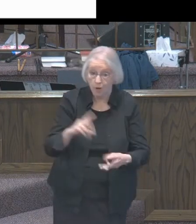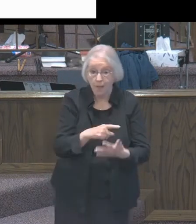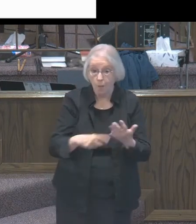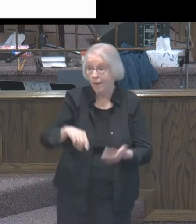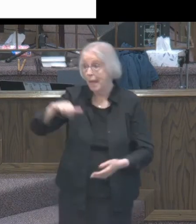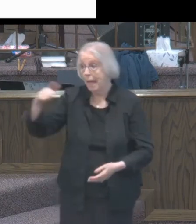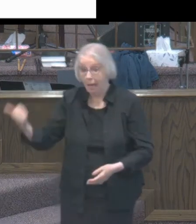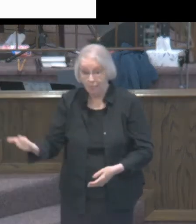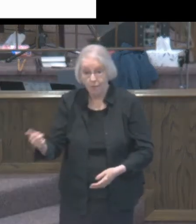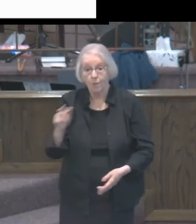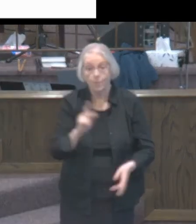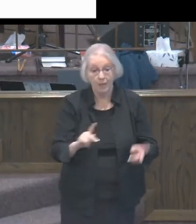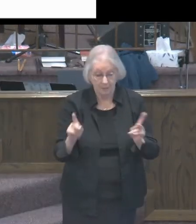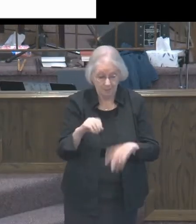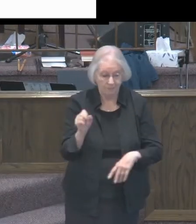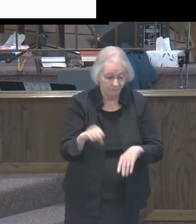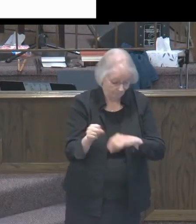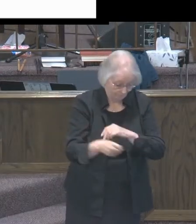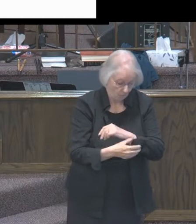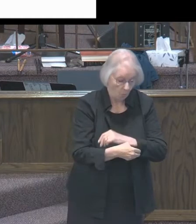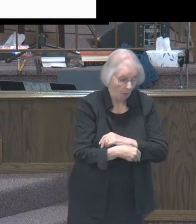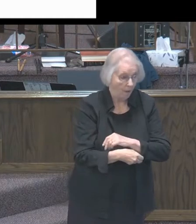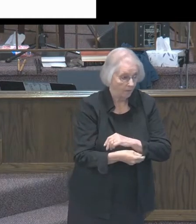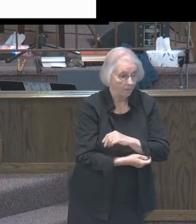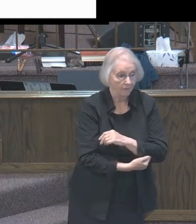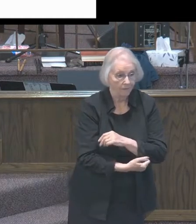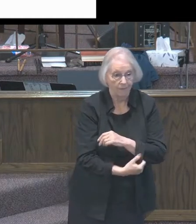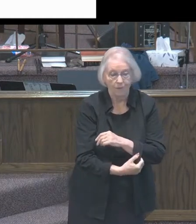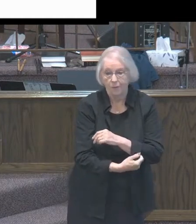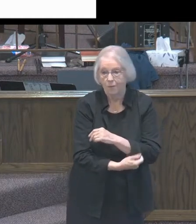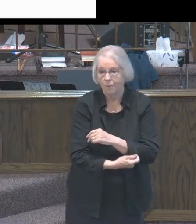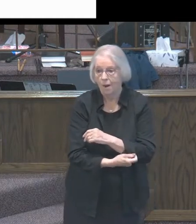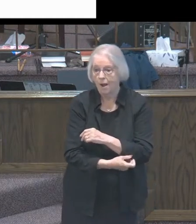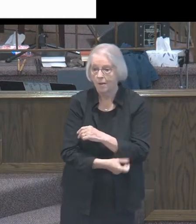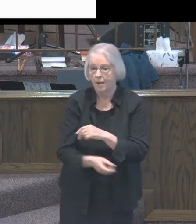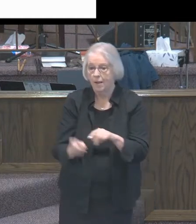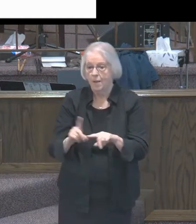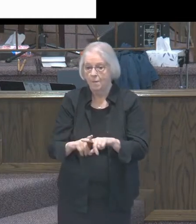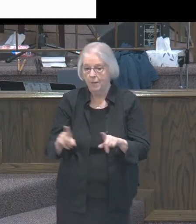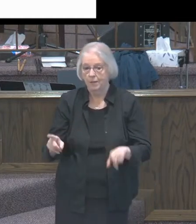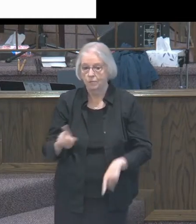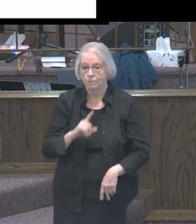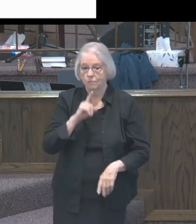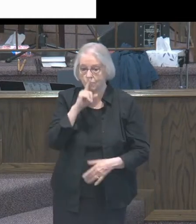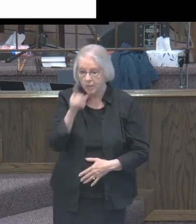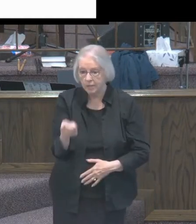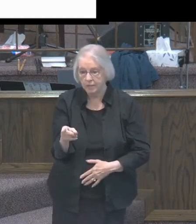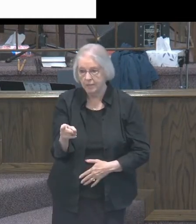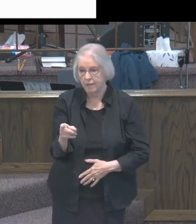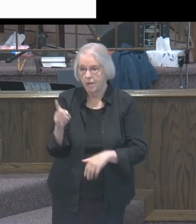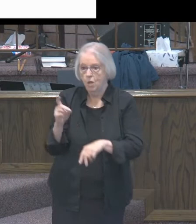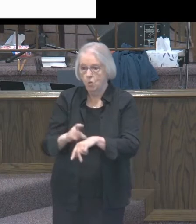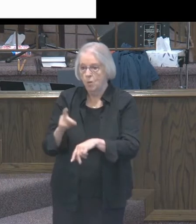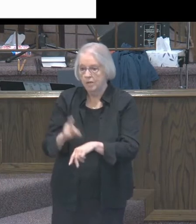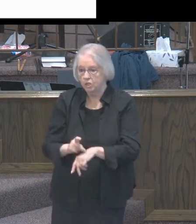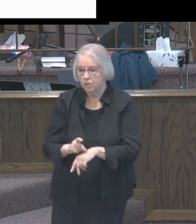Without even giving a thought to what does God see in my heart. Life situation